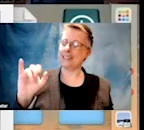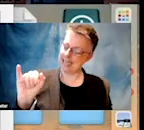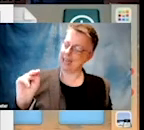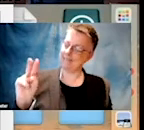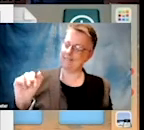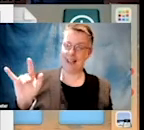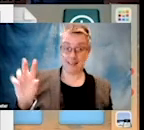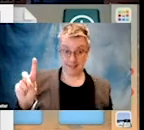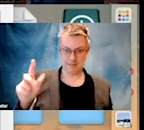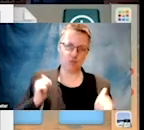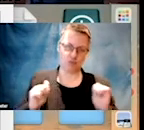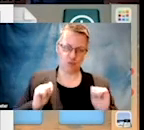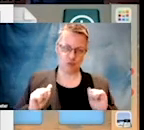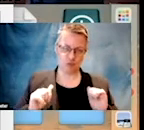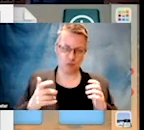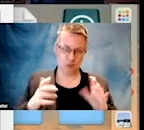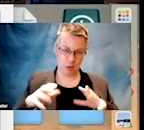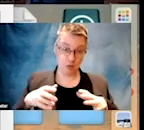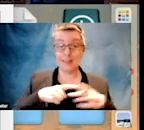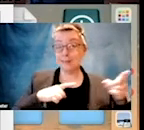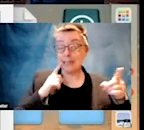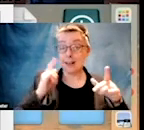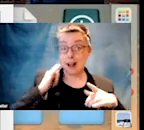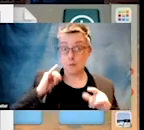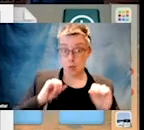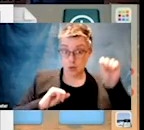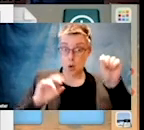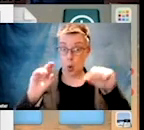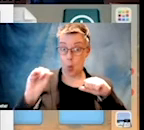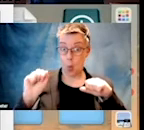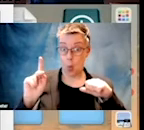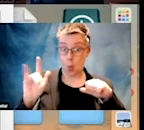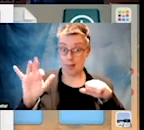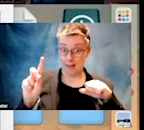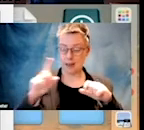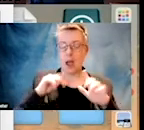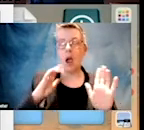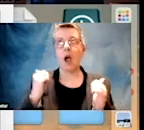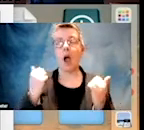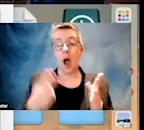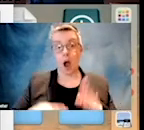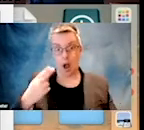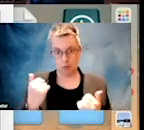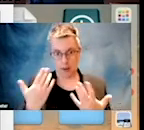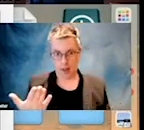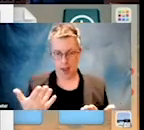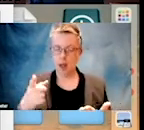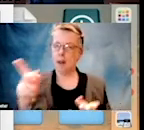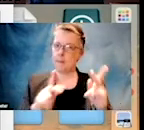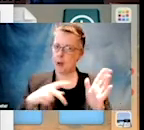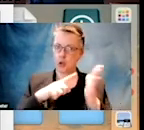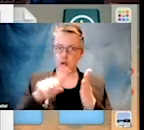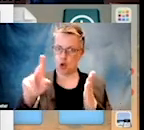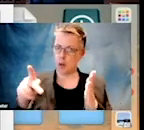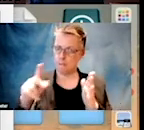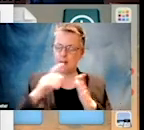theater, uh, based in Oakland, which, my God, I highly, highly recommend that people look up,